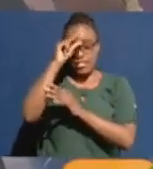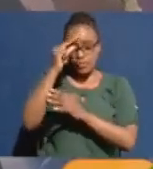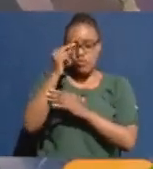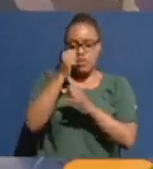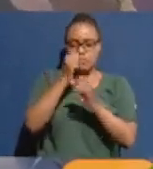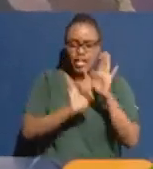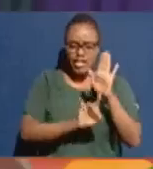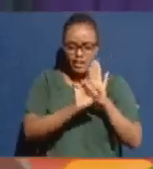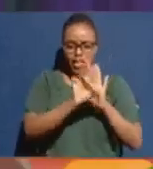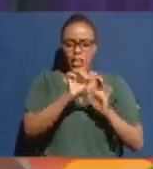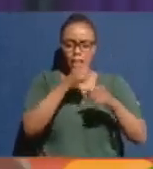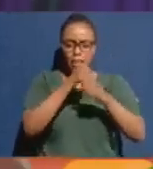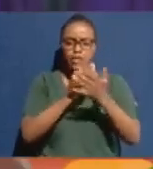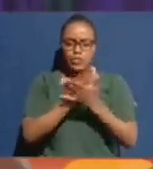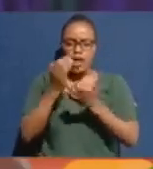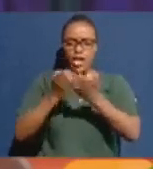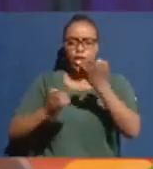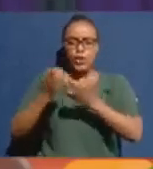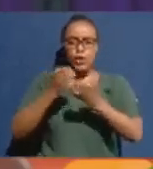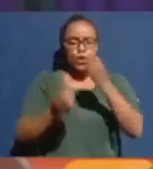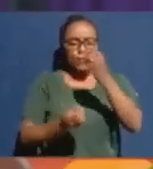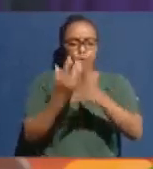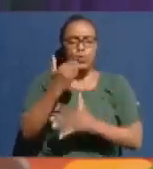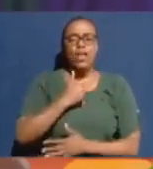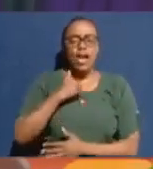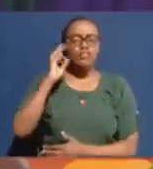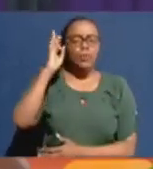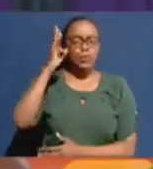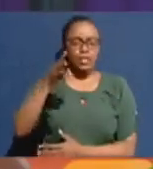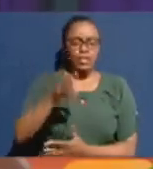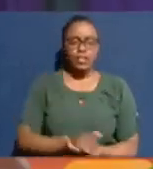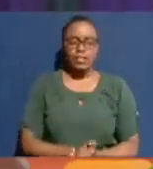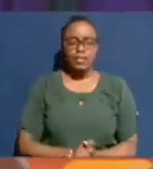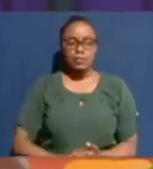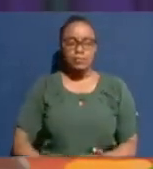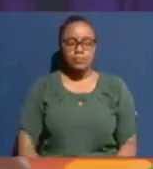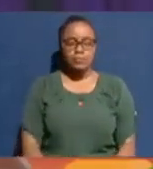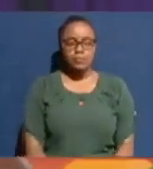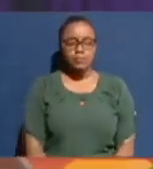holistic growth of the economy. Laura Otieno, Citizen TV.